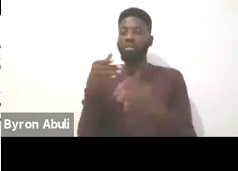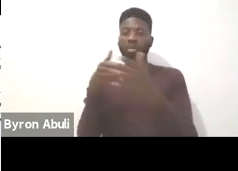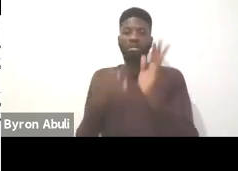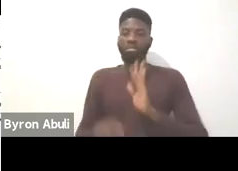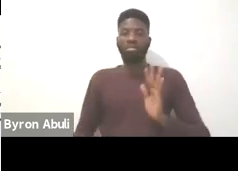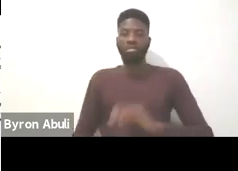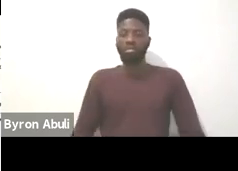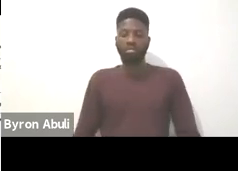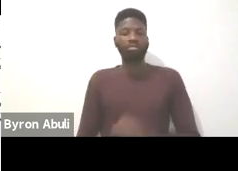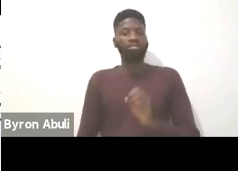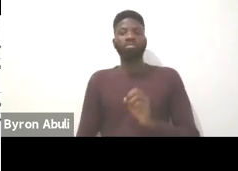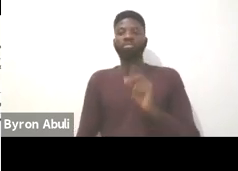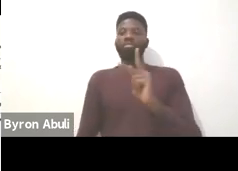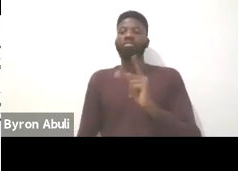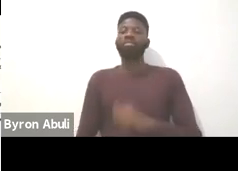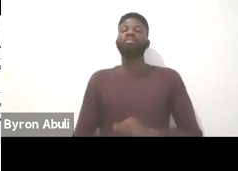All right.